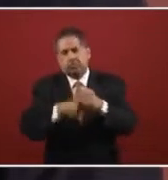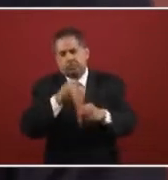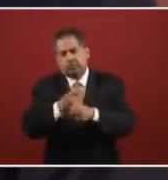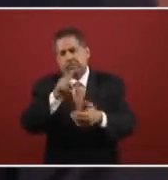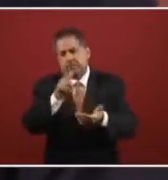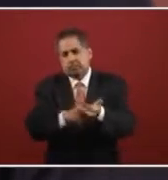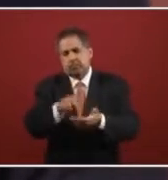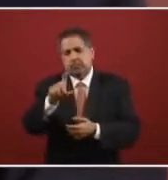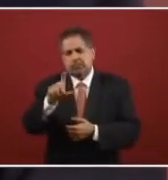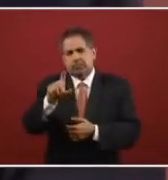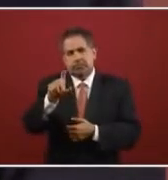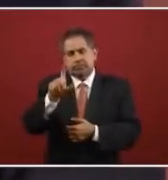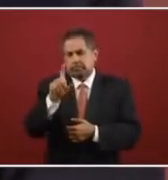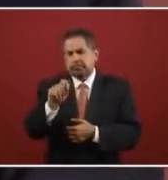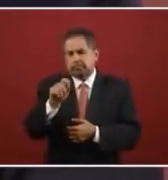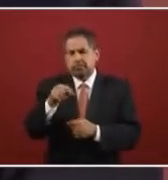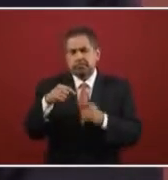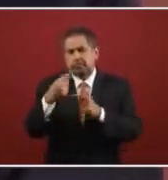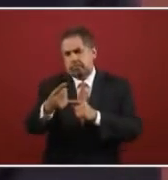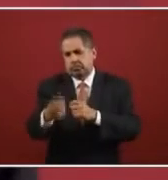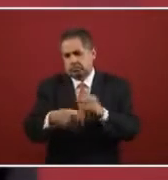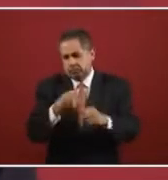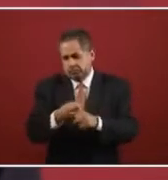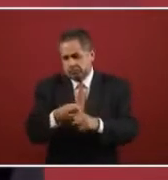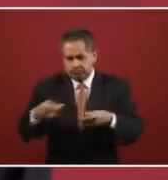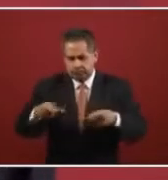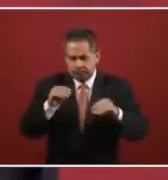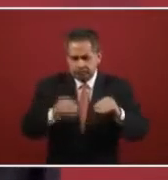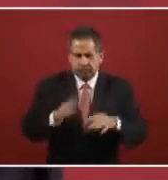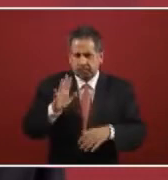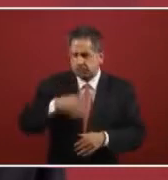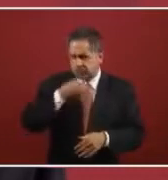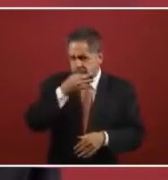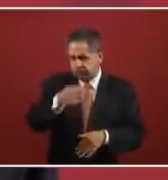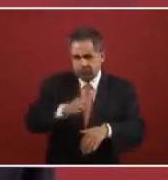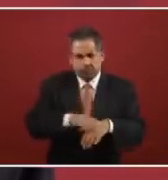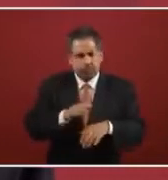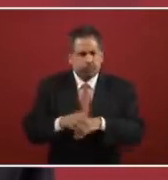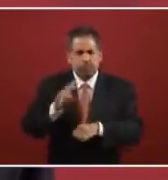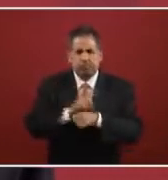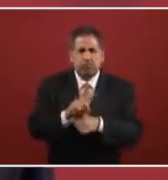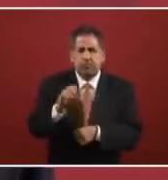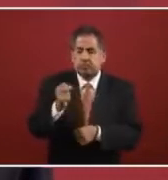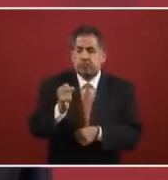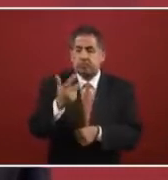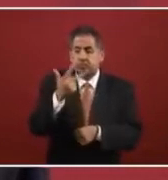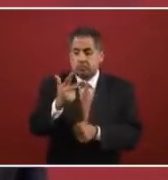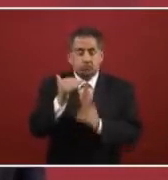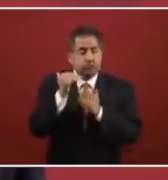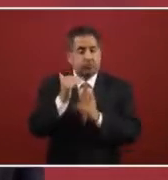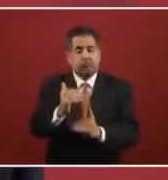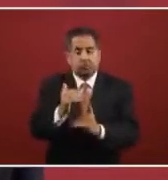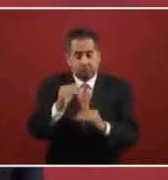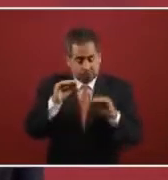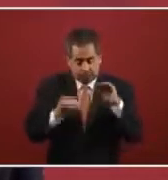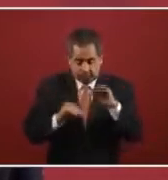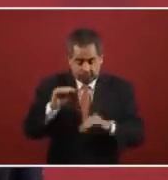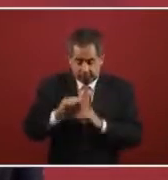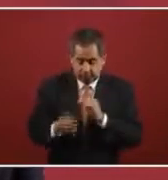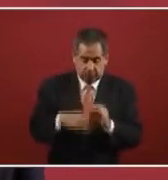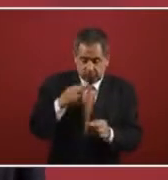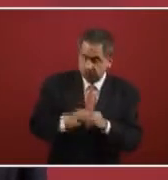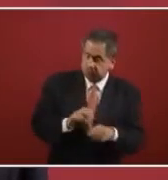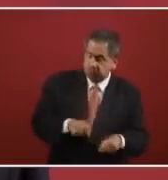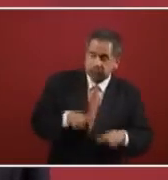para el año próximo. for the Les next year. comentaba que el día And I was 8 de commenting septiembre that on the 8th of teníamos que